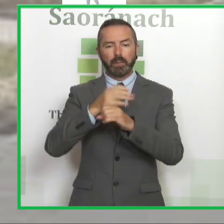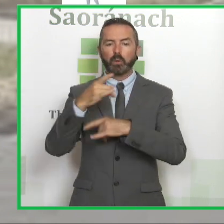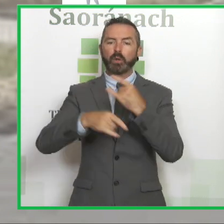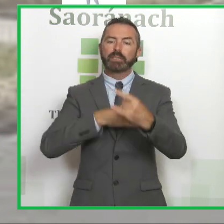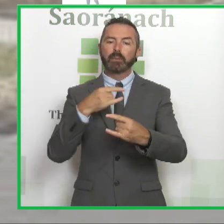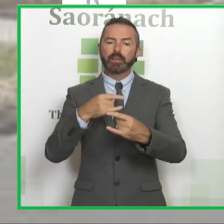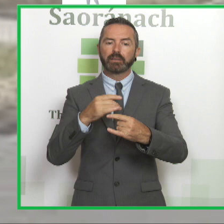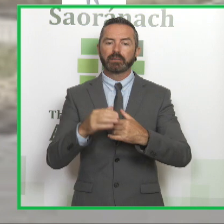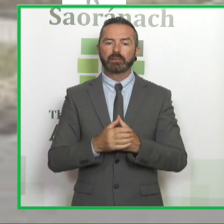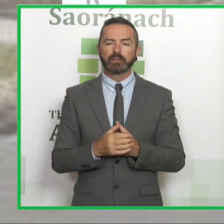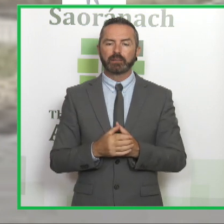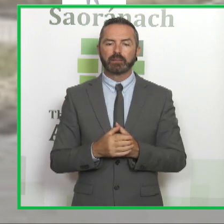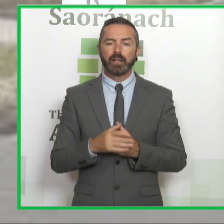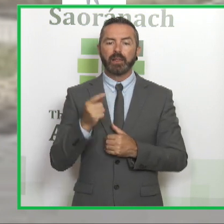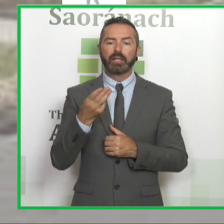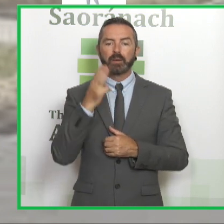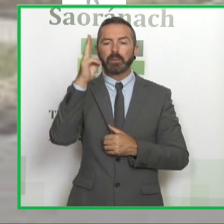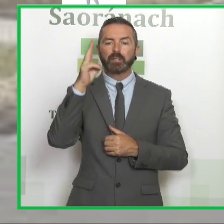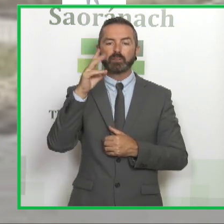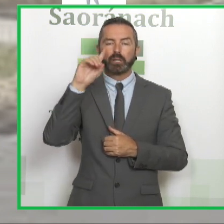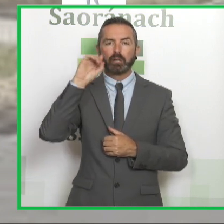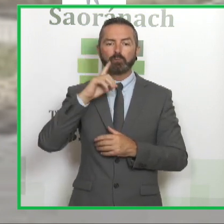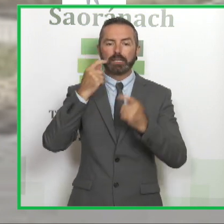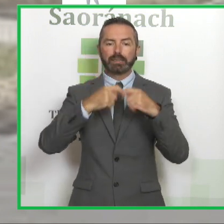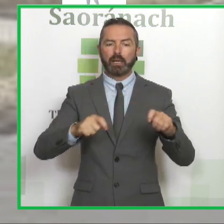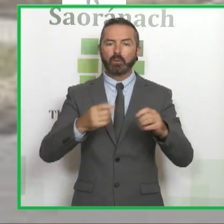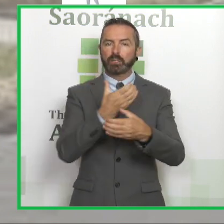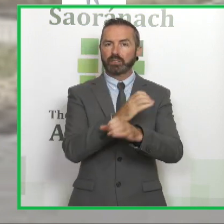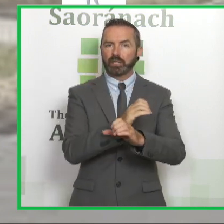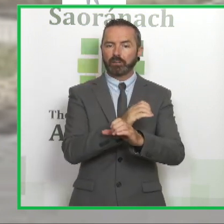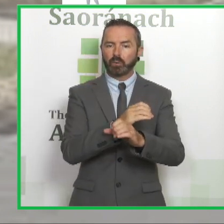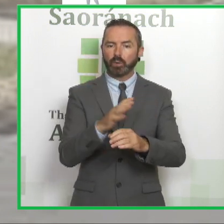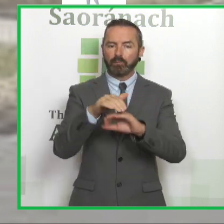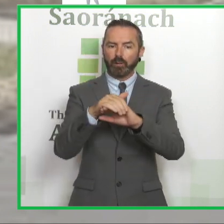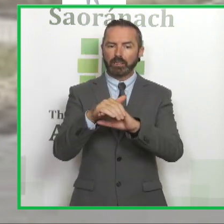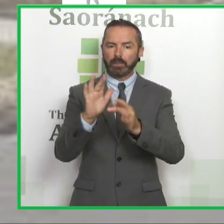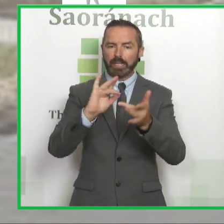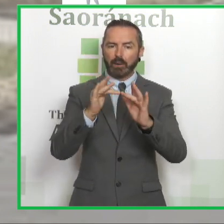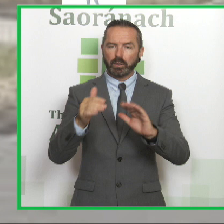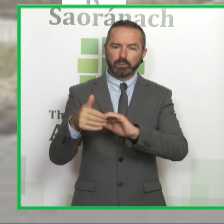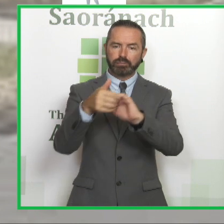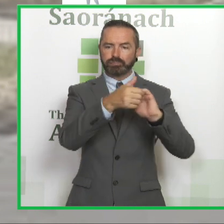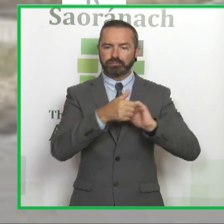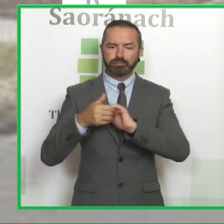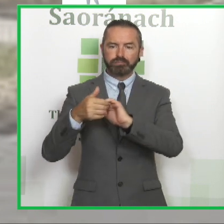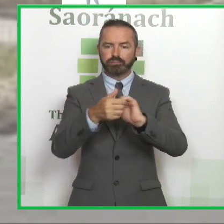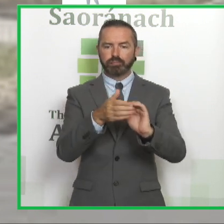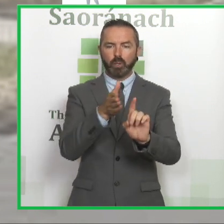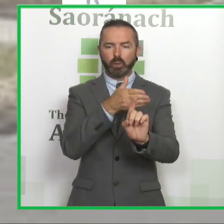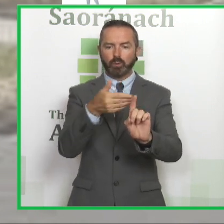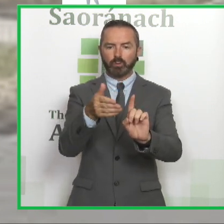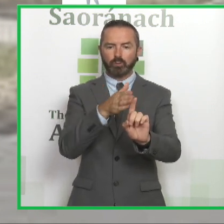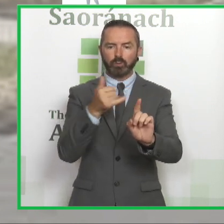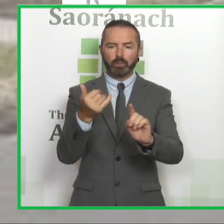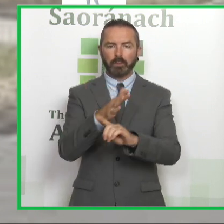We were, for instance, able to paint this picture in Greentown of children in closed friendship networks, befriended, cultivated, and groomed by mid-ranking young